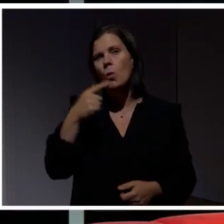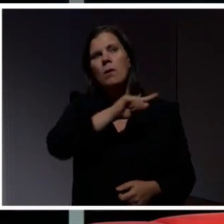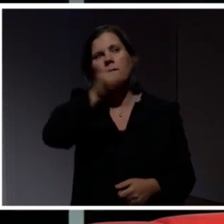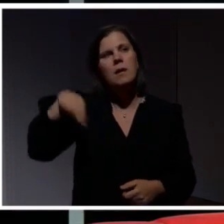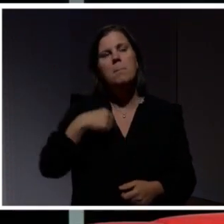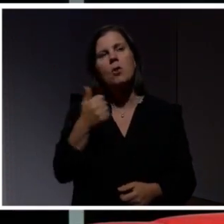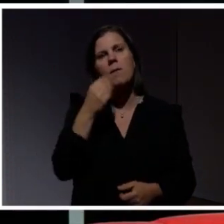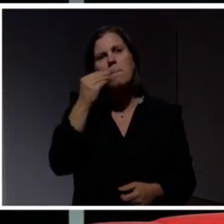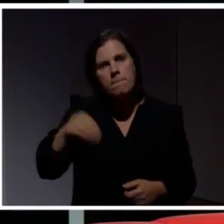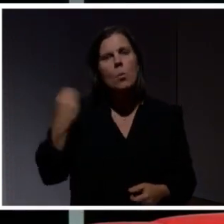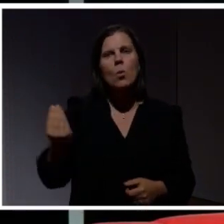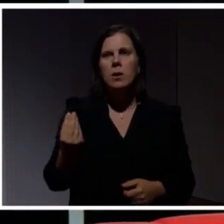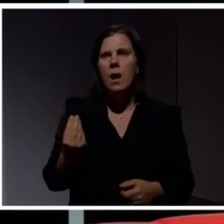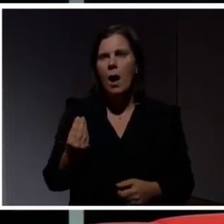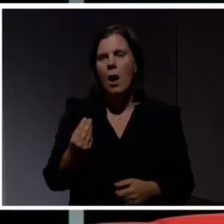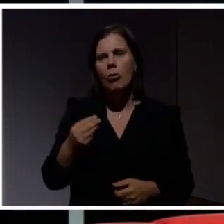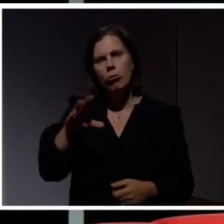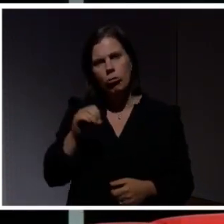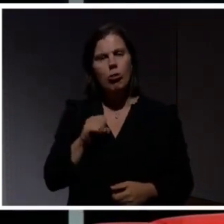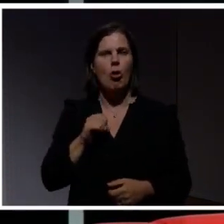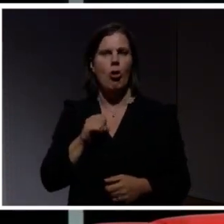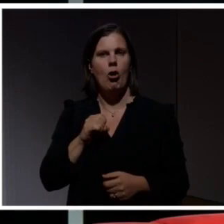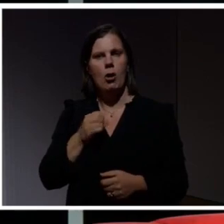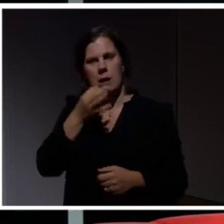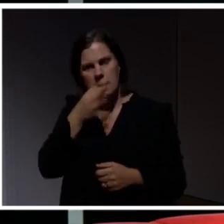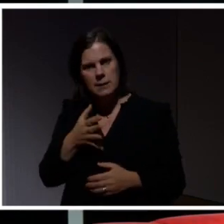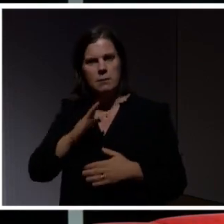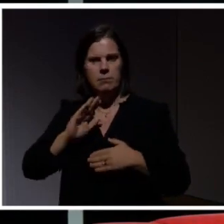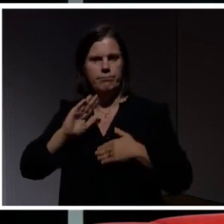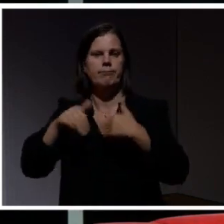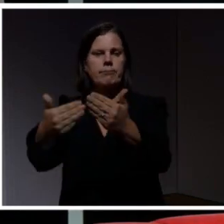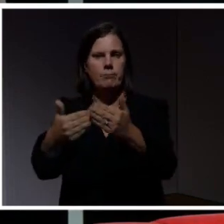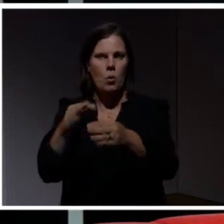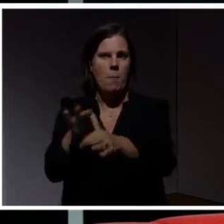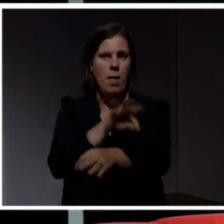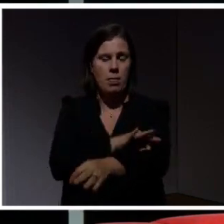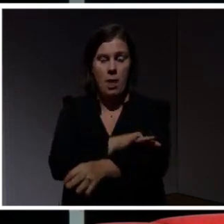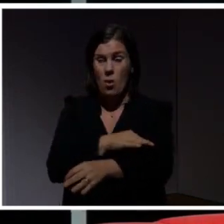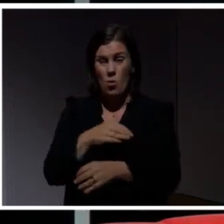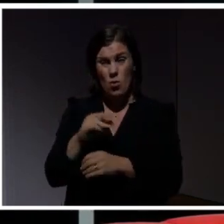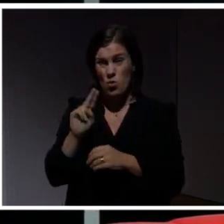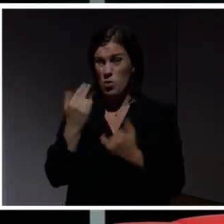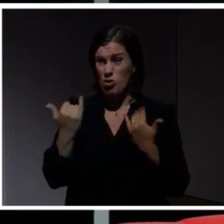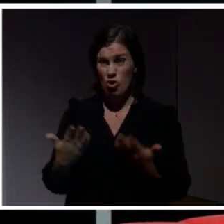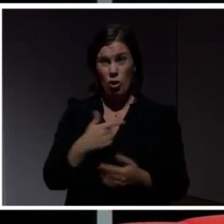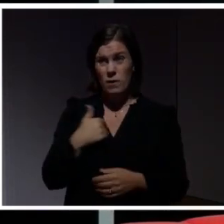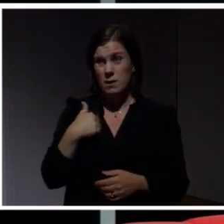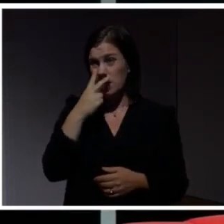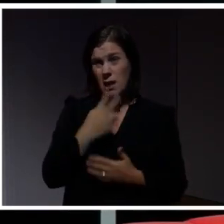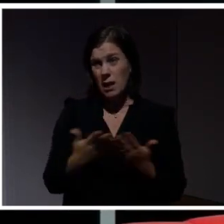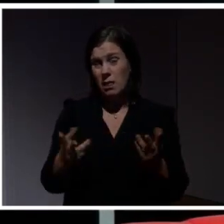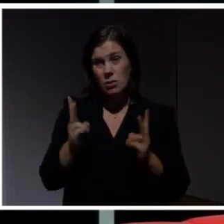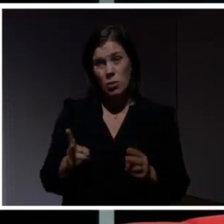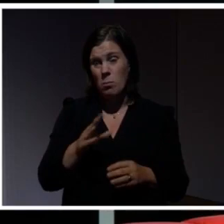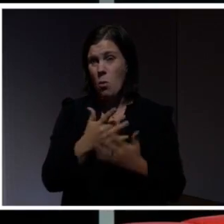at taking steps to really scale up. And right now, we don't see so many of such